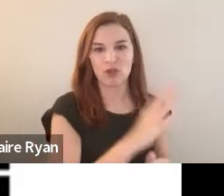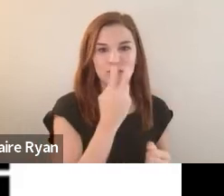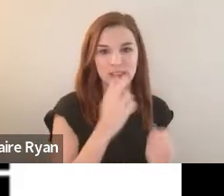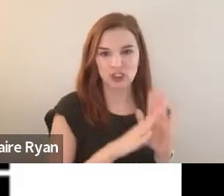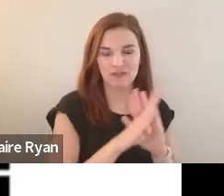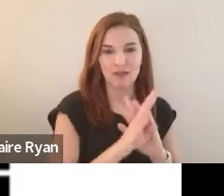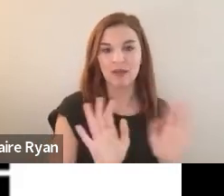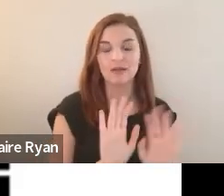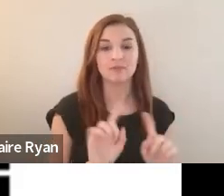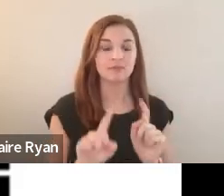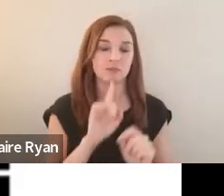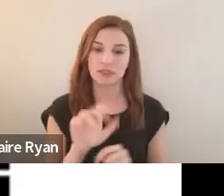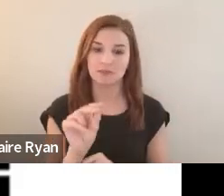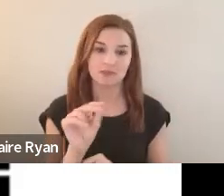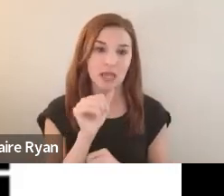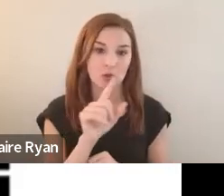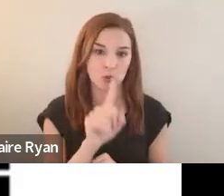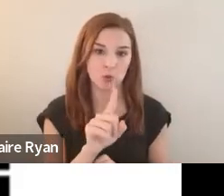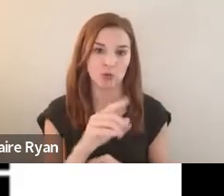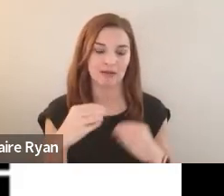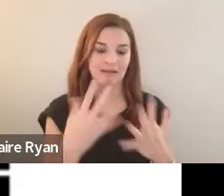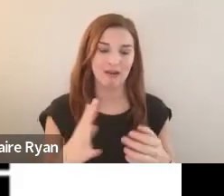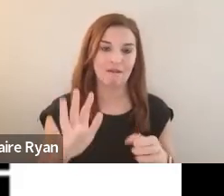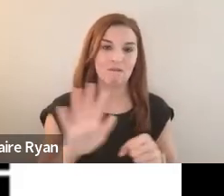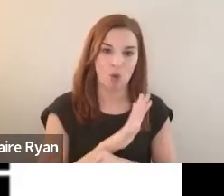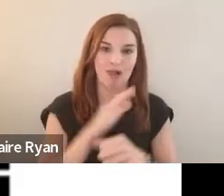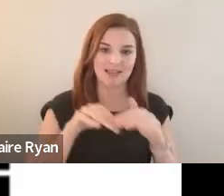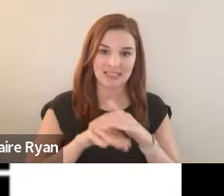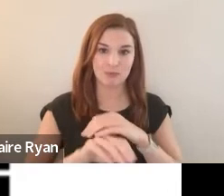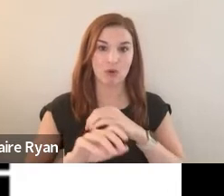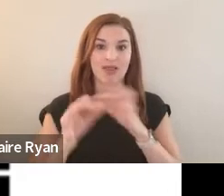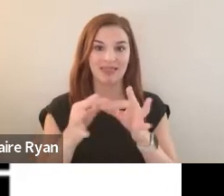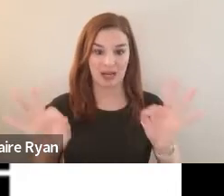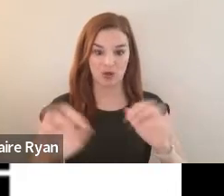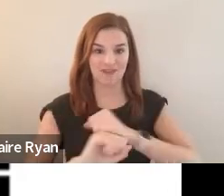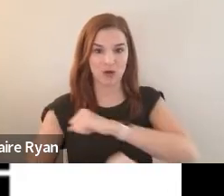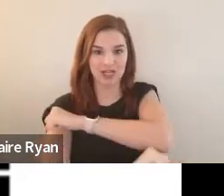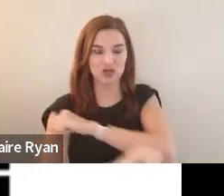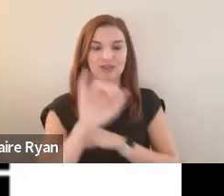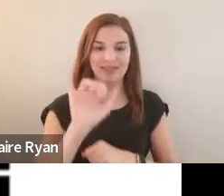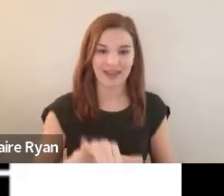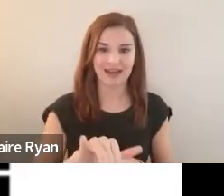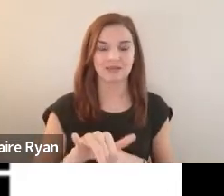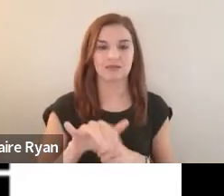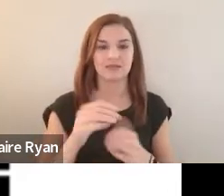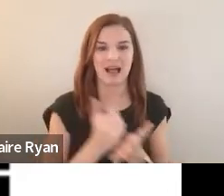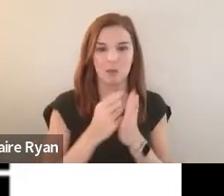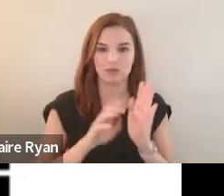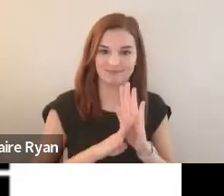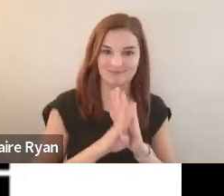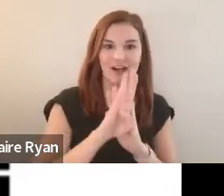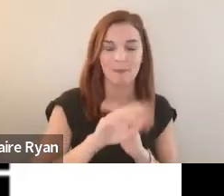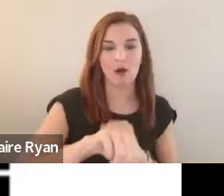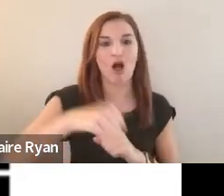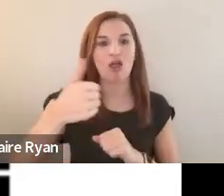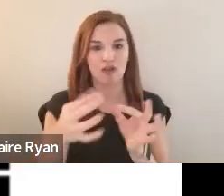who say, well, no, don't let them use a sign language because that will interrupt their ability to learn speech. That is so not true.